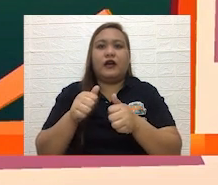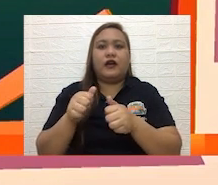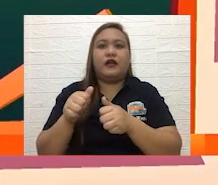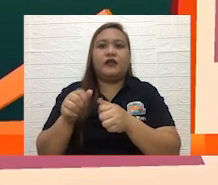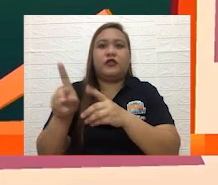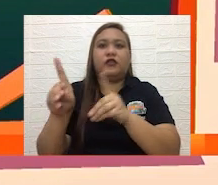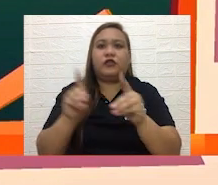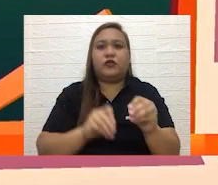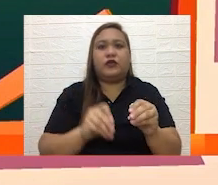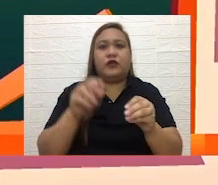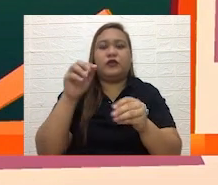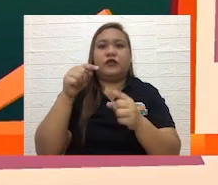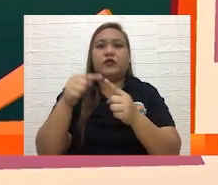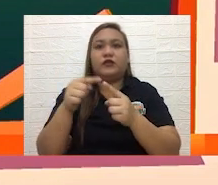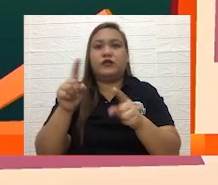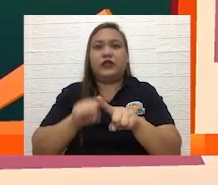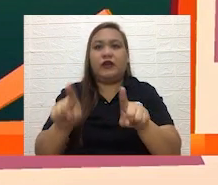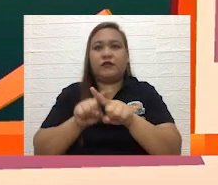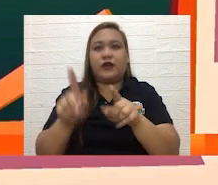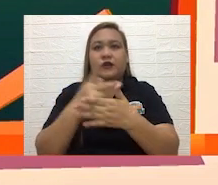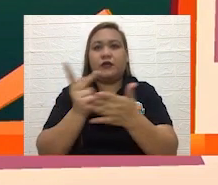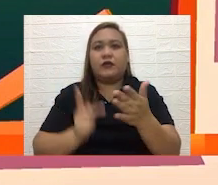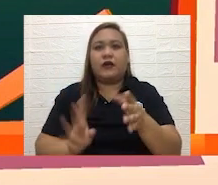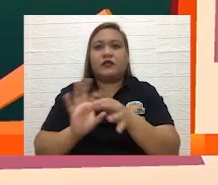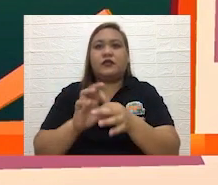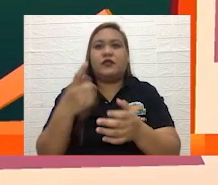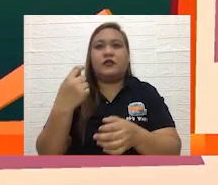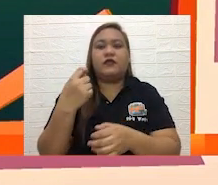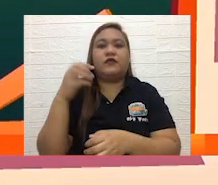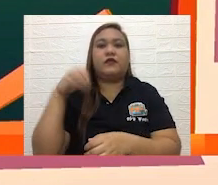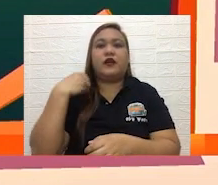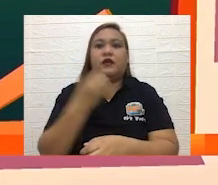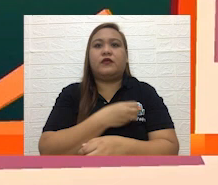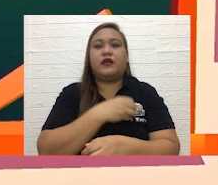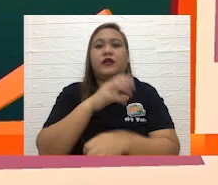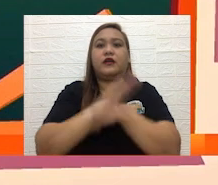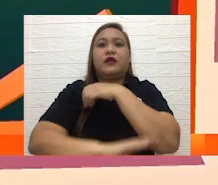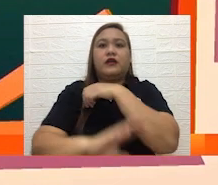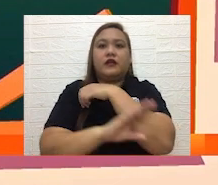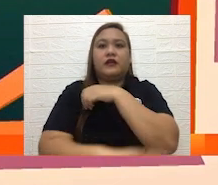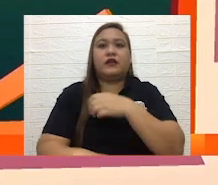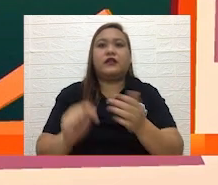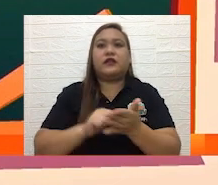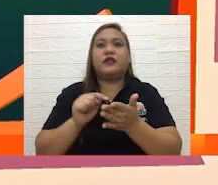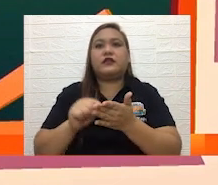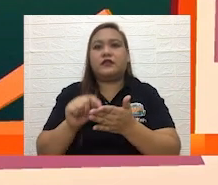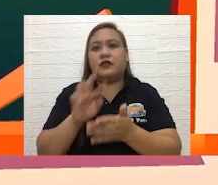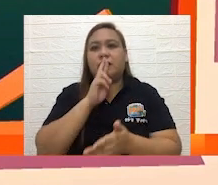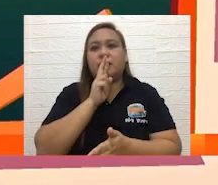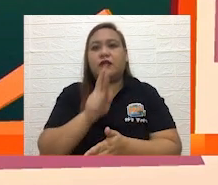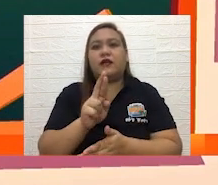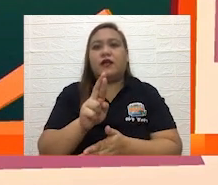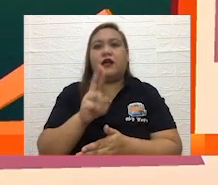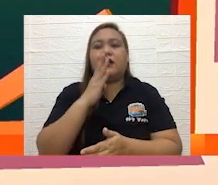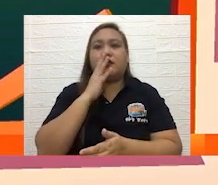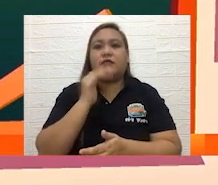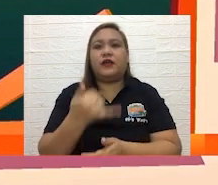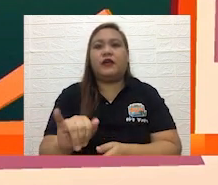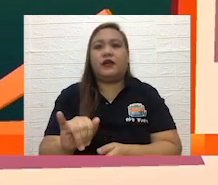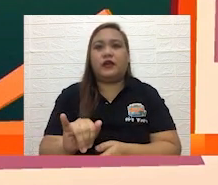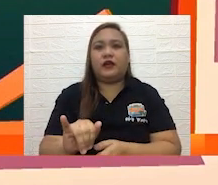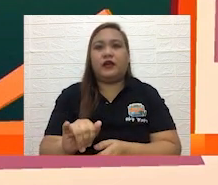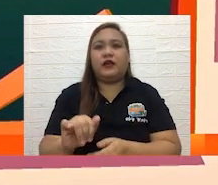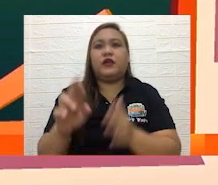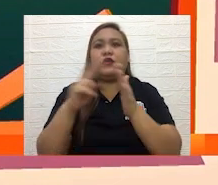that case, there are rules and regulations that you should follow. Likewise, suppose you will construct a beach rest